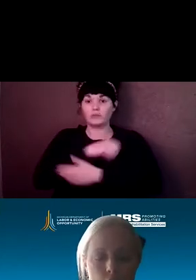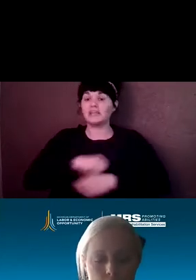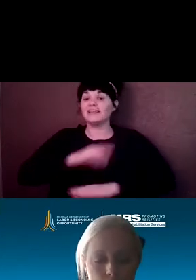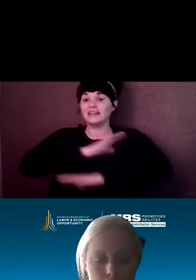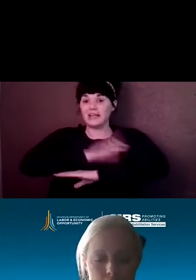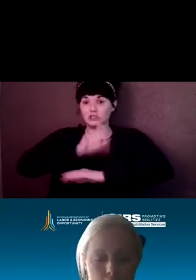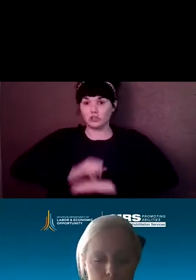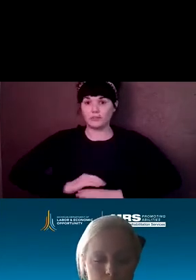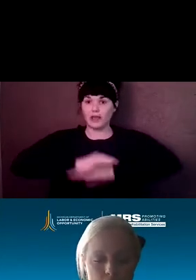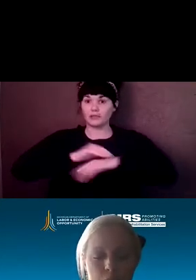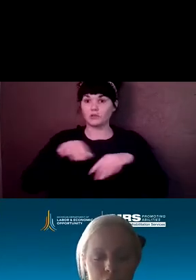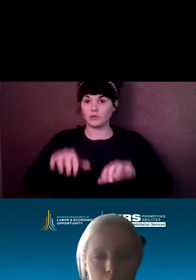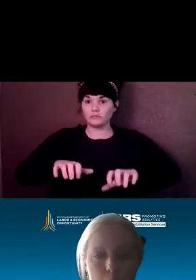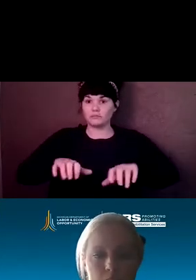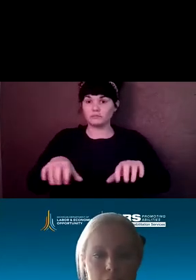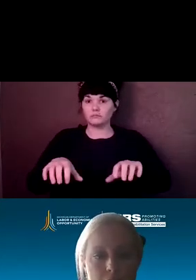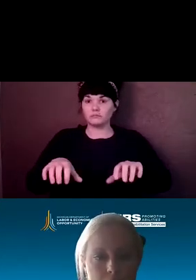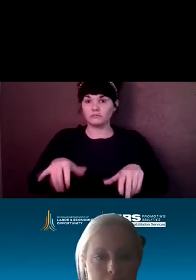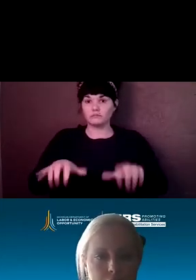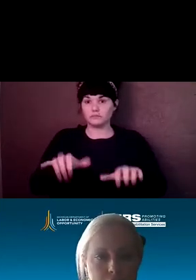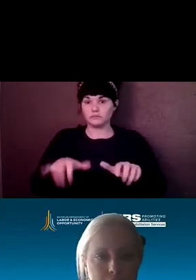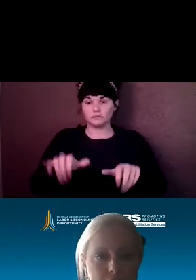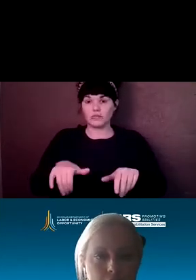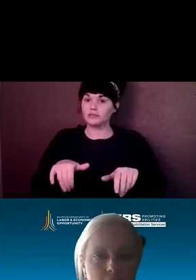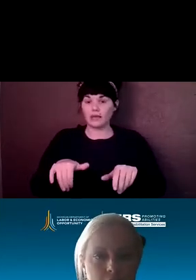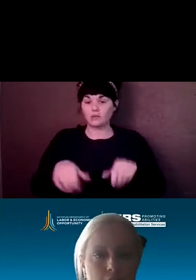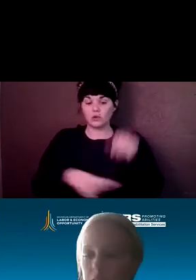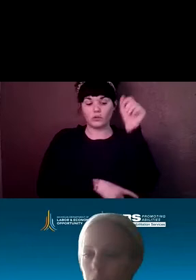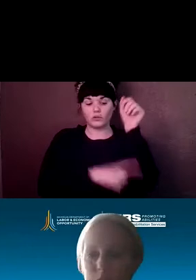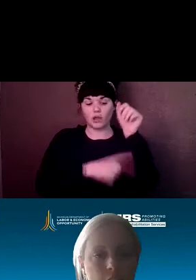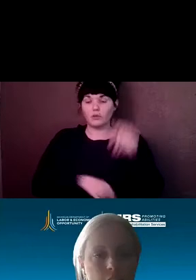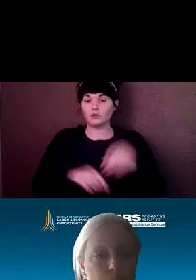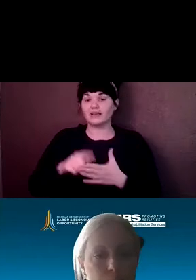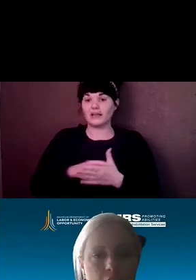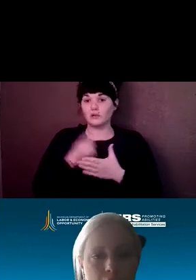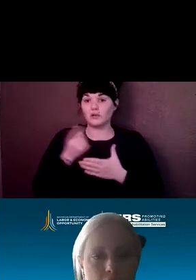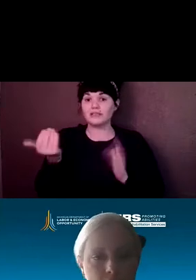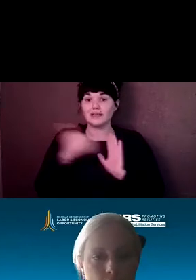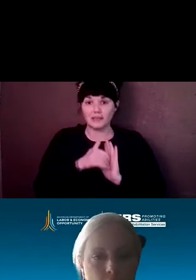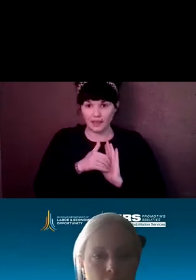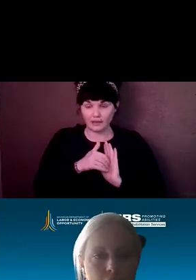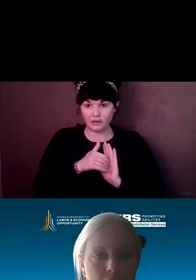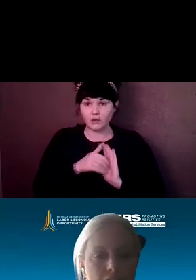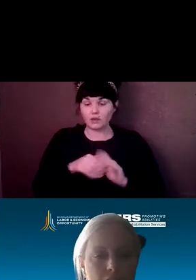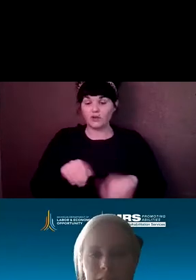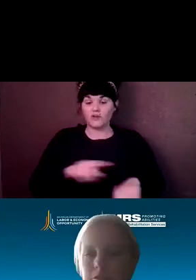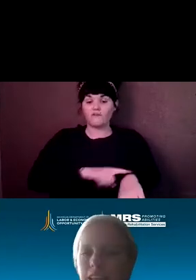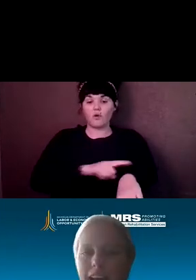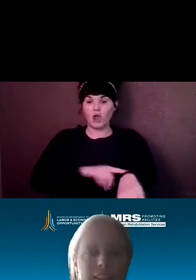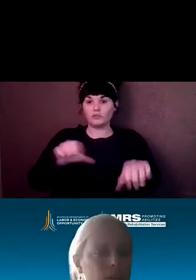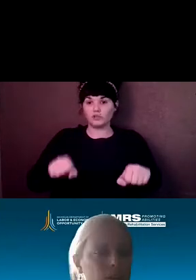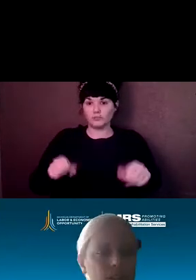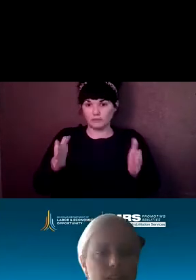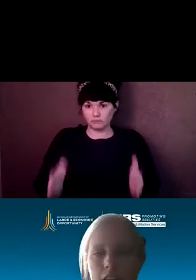so that you can type with your elbows at 90 degrees. And forearms, again, should be parallel to the floor.